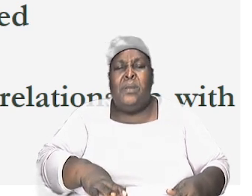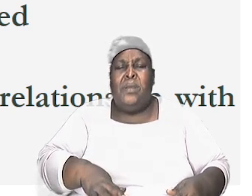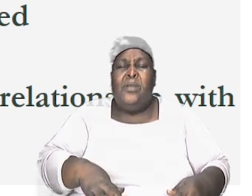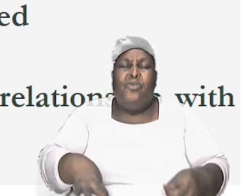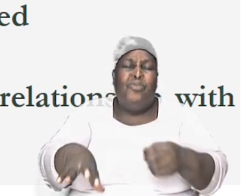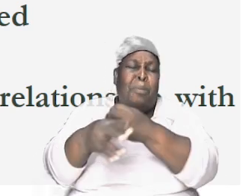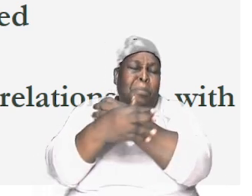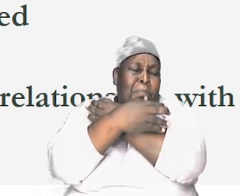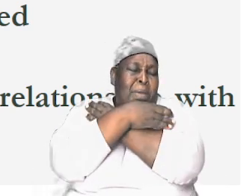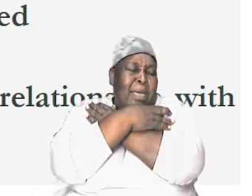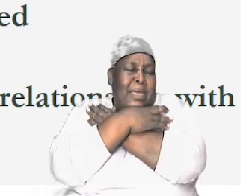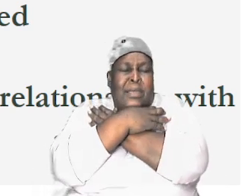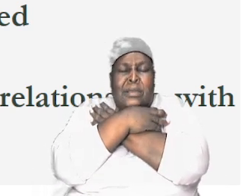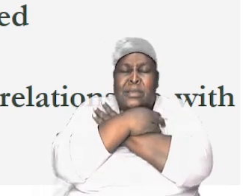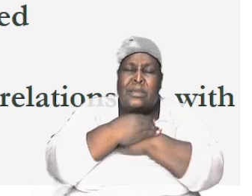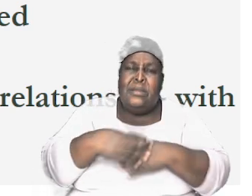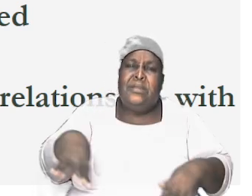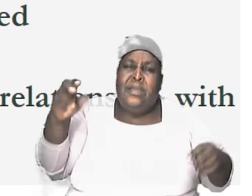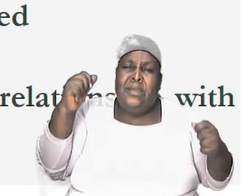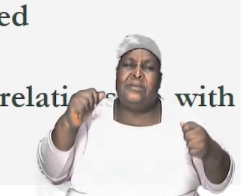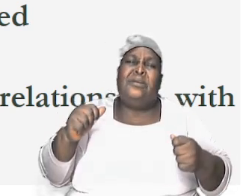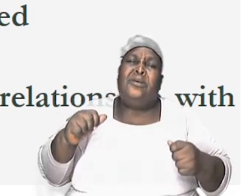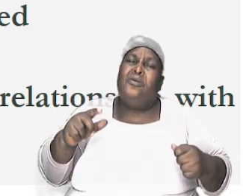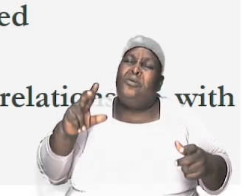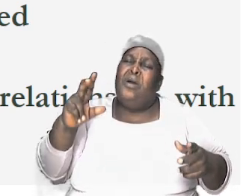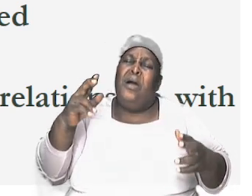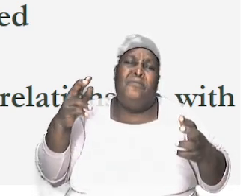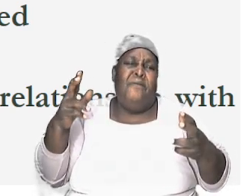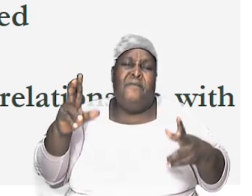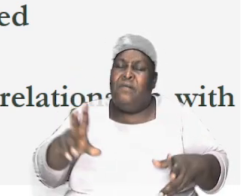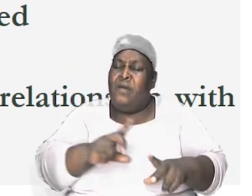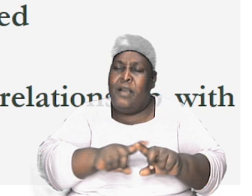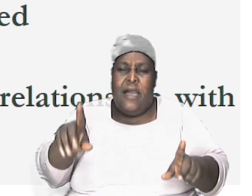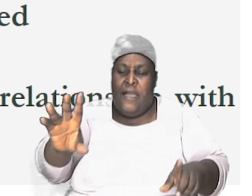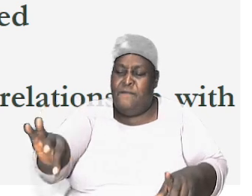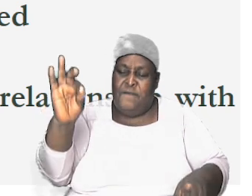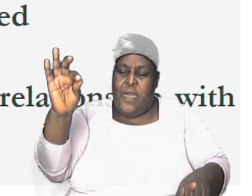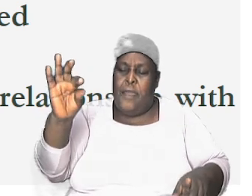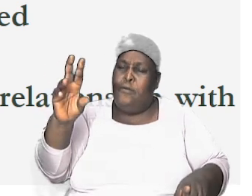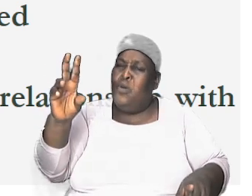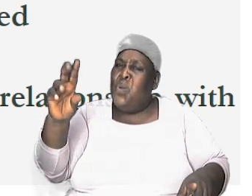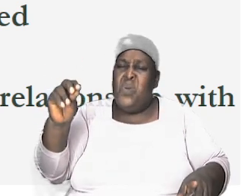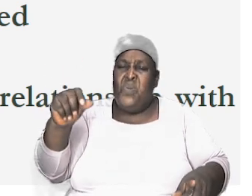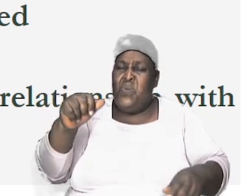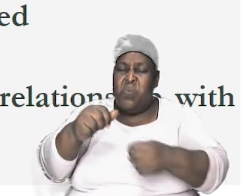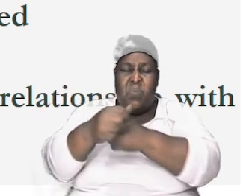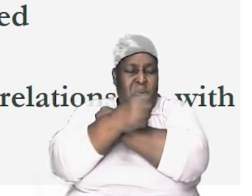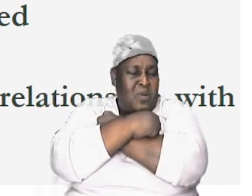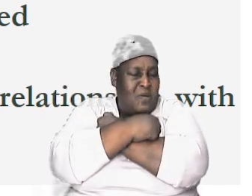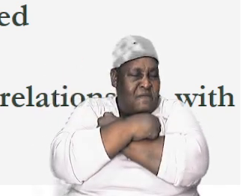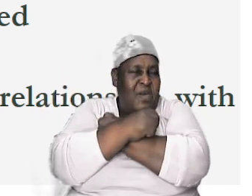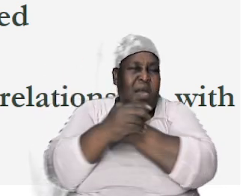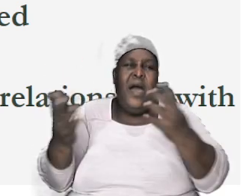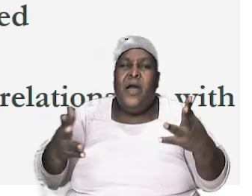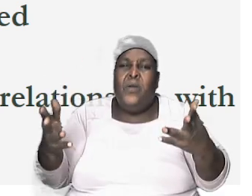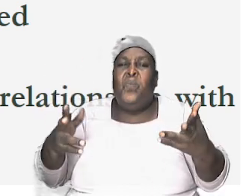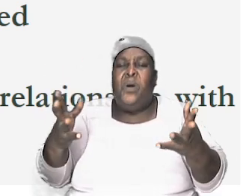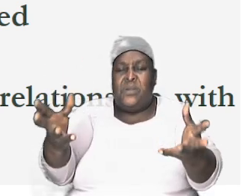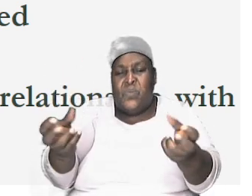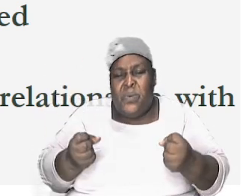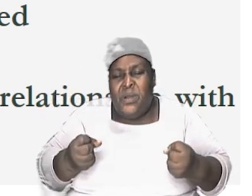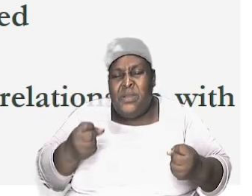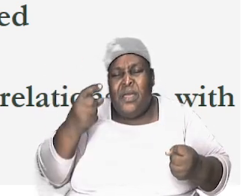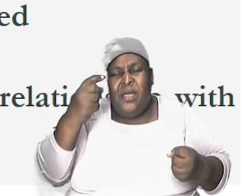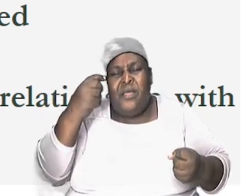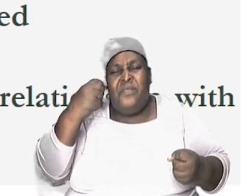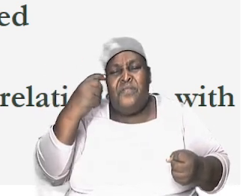pursuit. She lacked love. And what she wanted, she thought she could have gotten